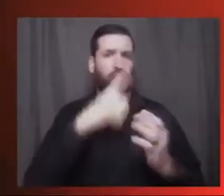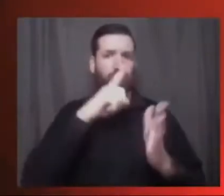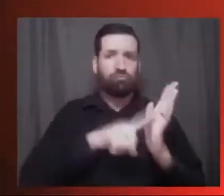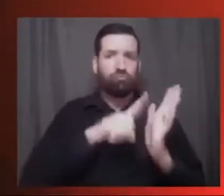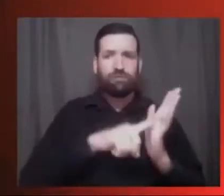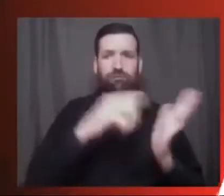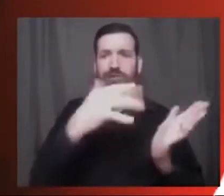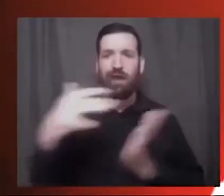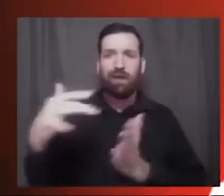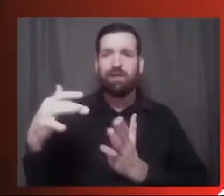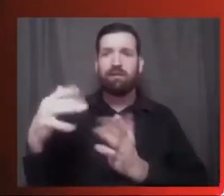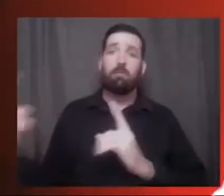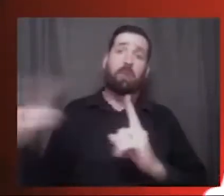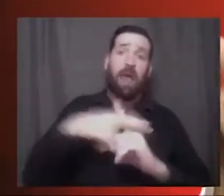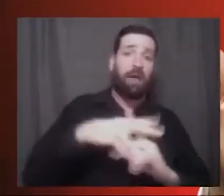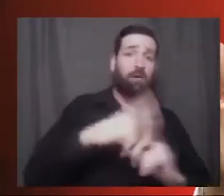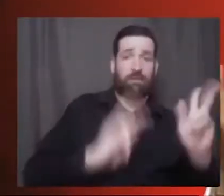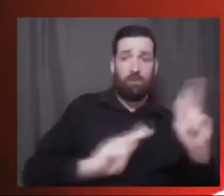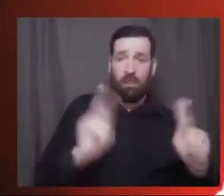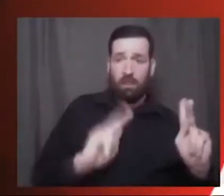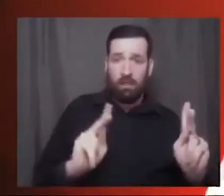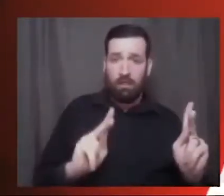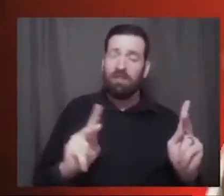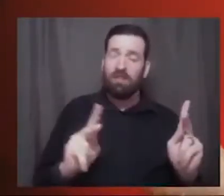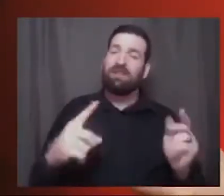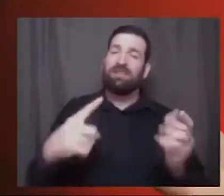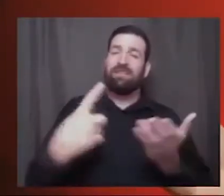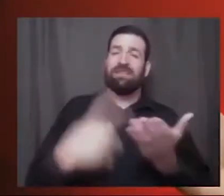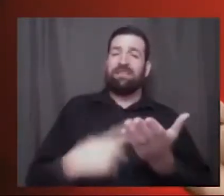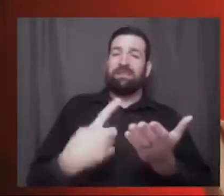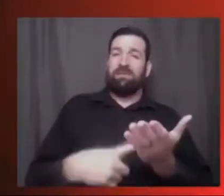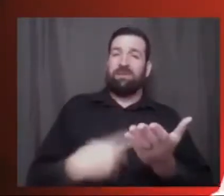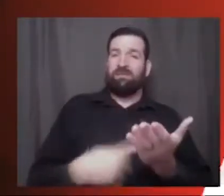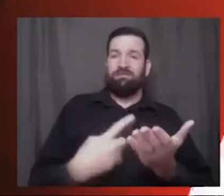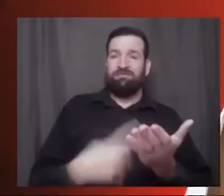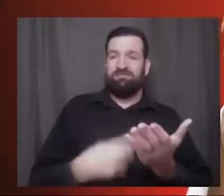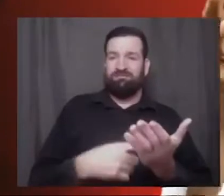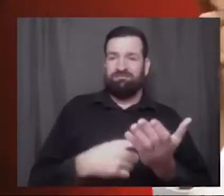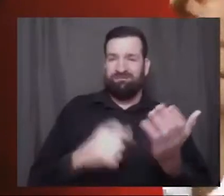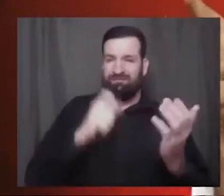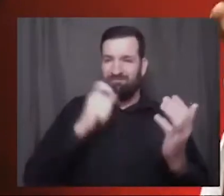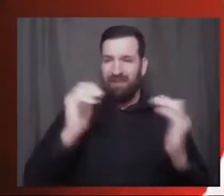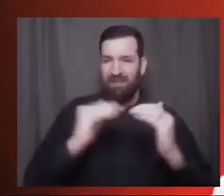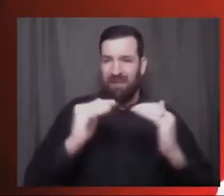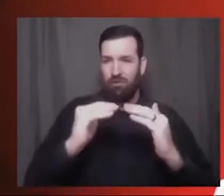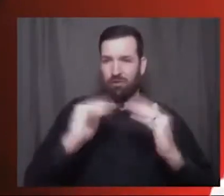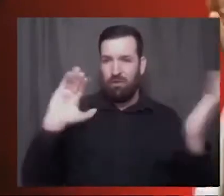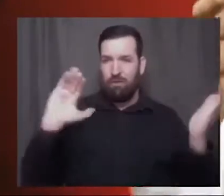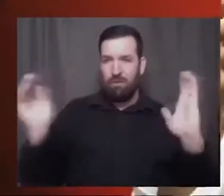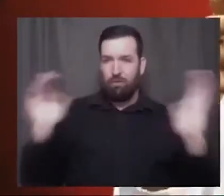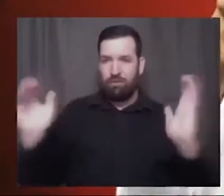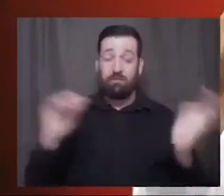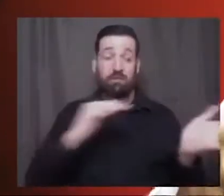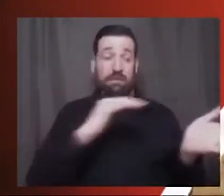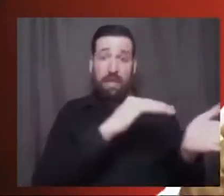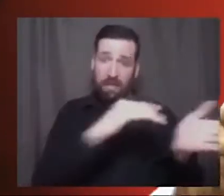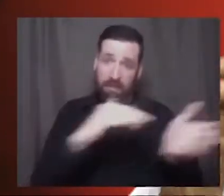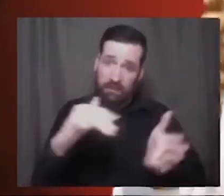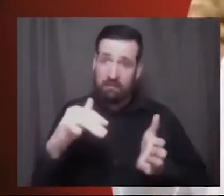to people, sometimes they're not apples and apples, because research studies are very much done on a very